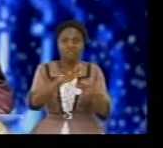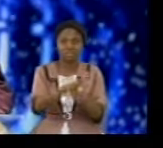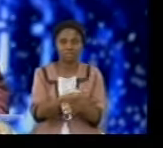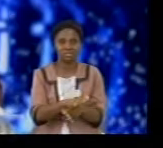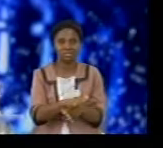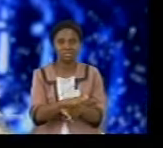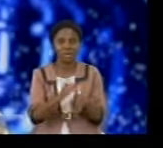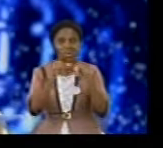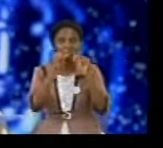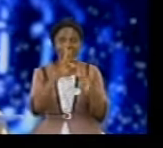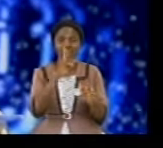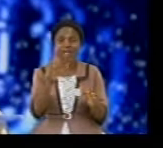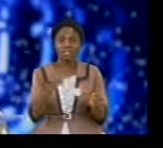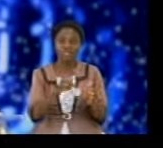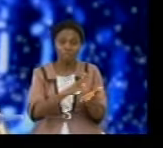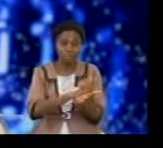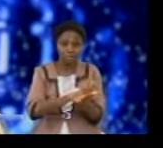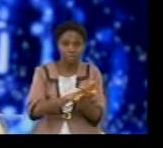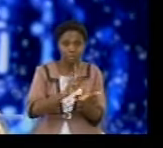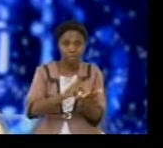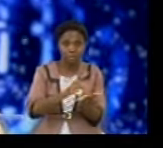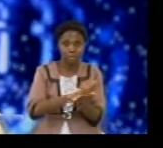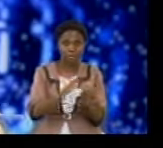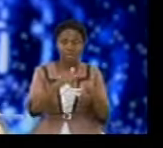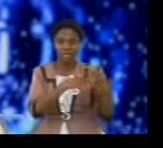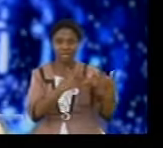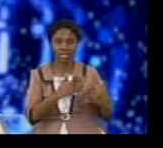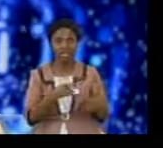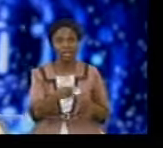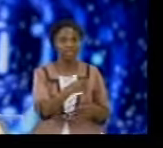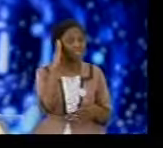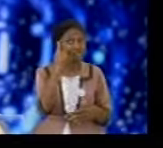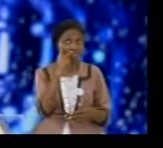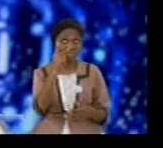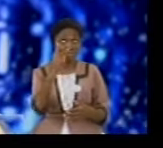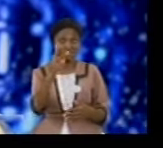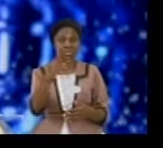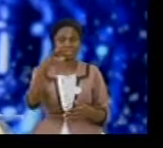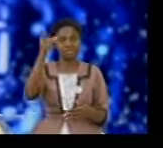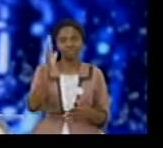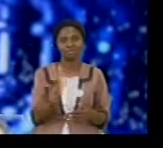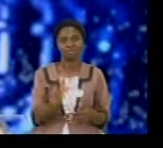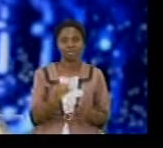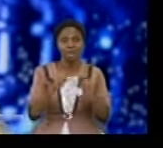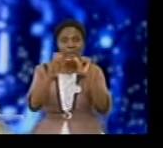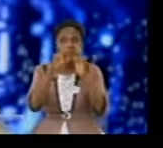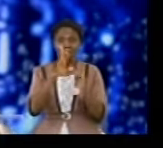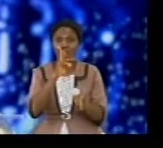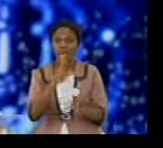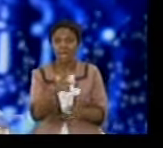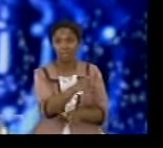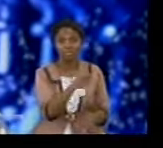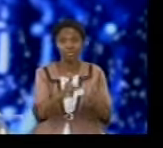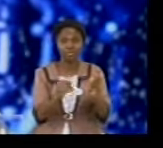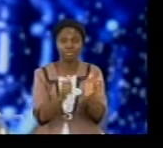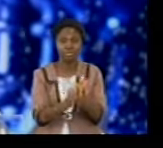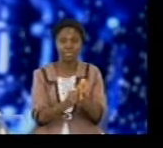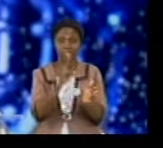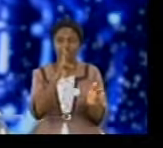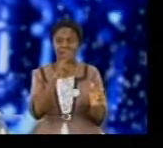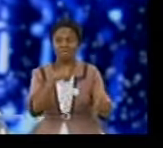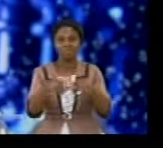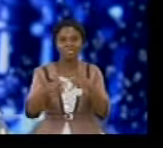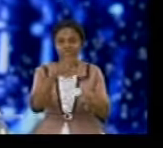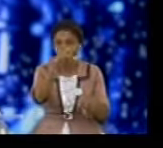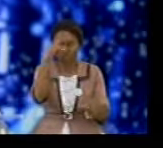Blessed are the peacemakers, for they shall be called the children of God. Blessed are they which are persecuted for righteousness' sake, for